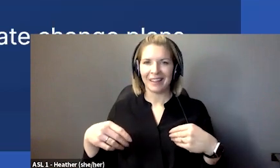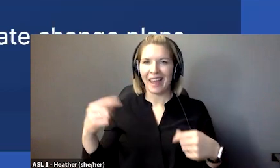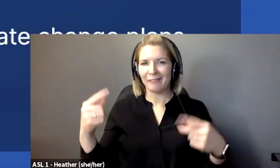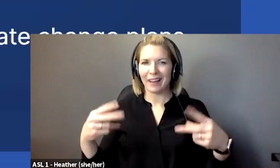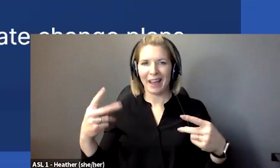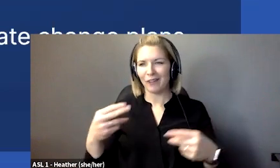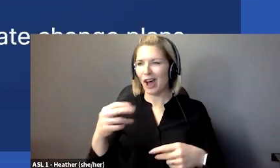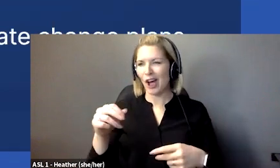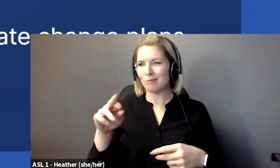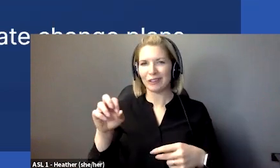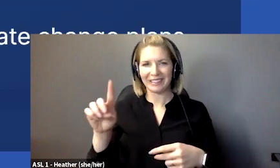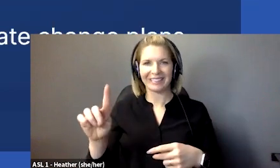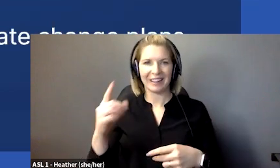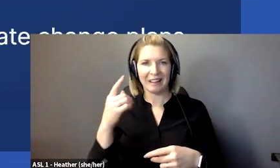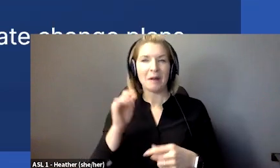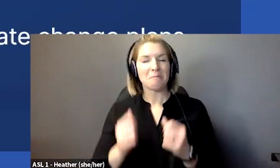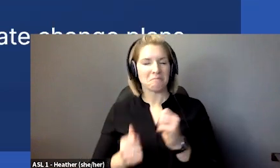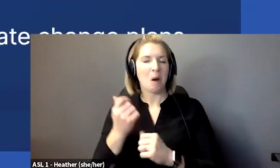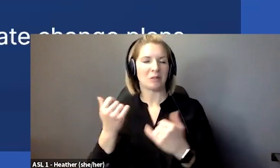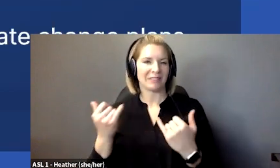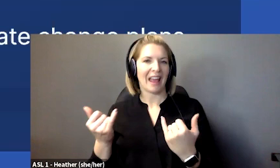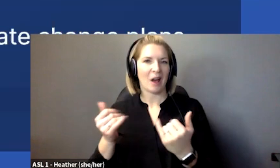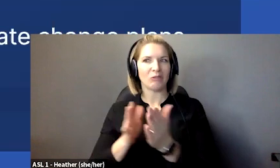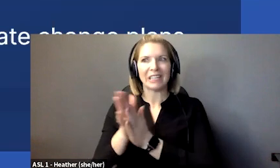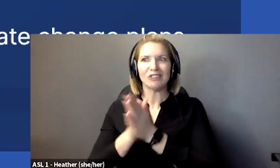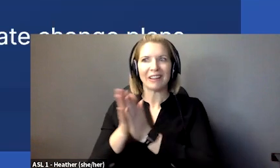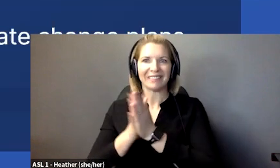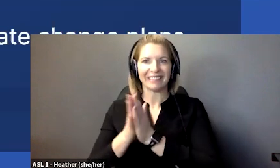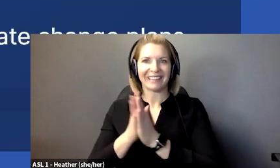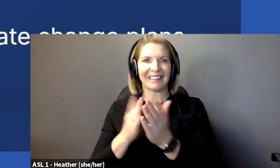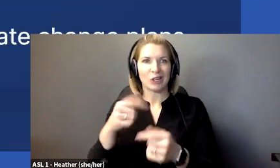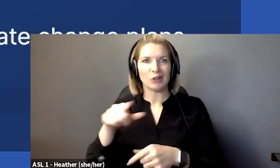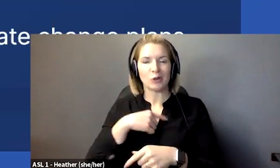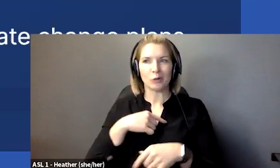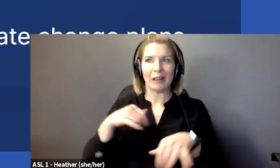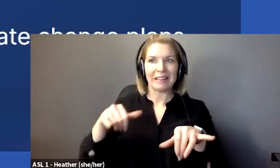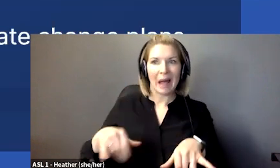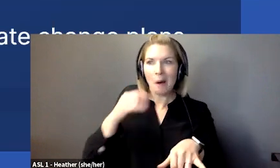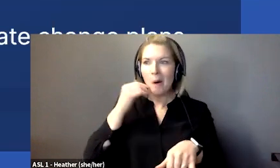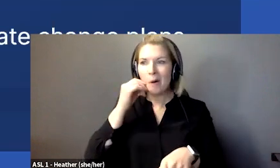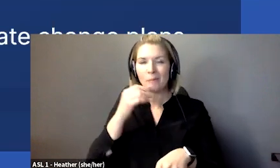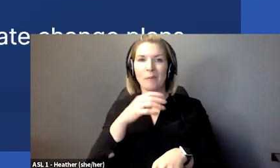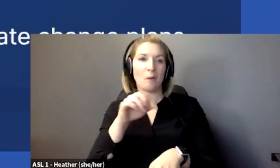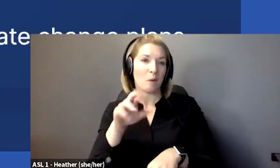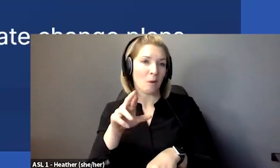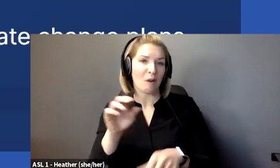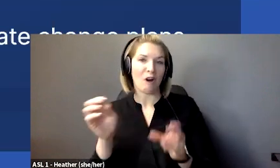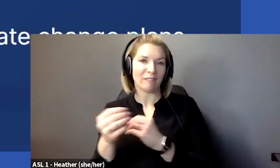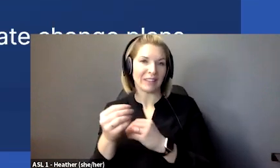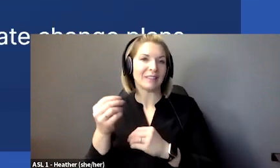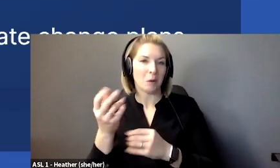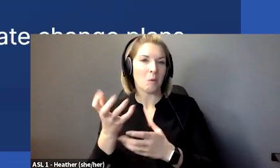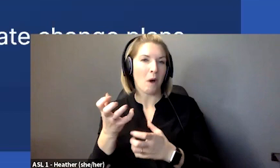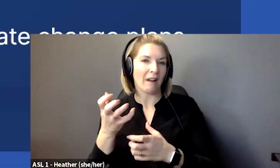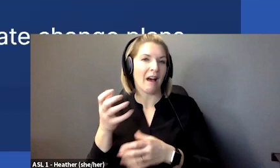of potential interest for folks on this call, which is quite interesting, as well as to support workers with disabilities in industries that are at